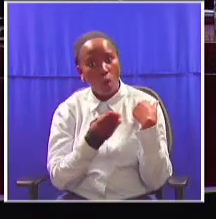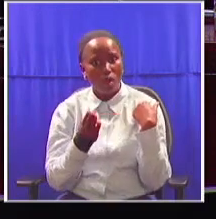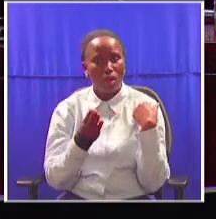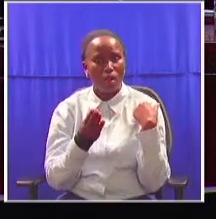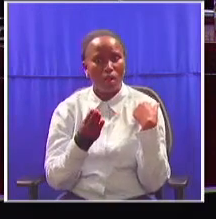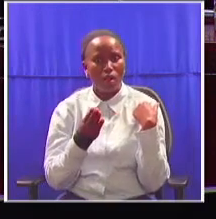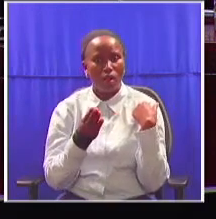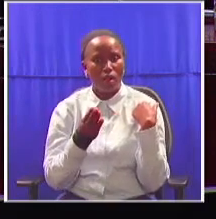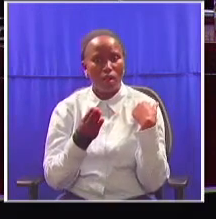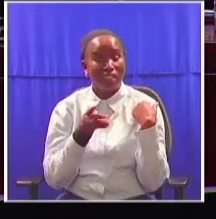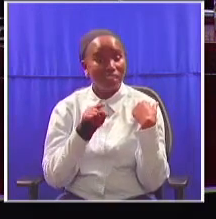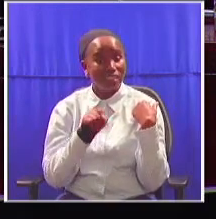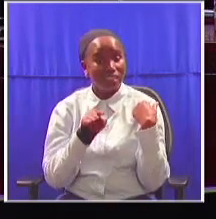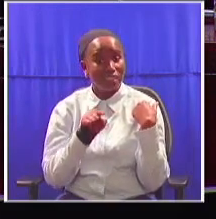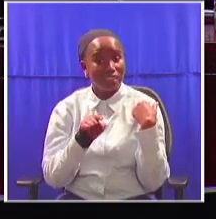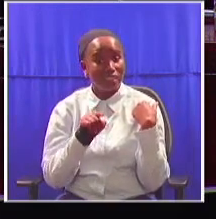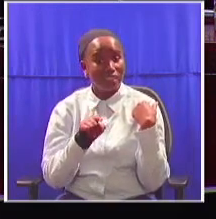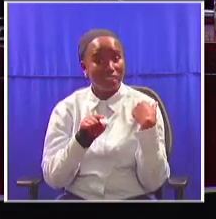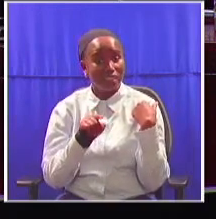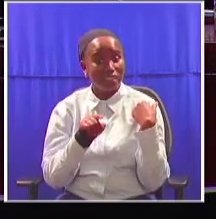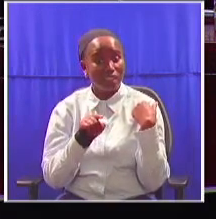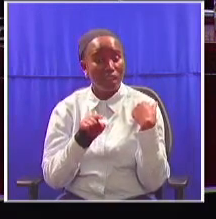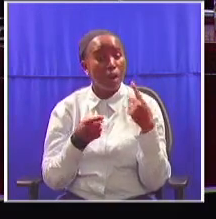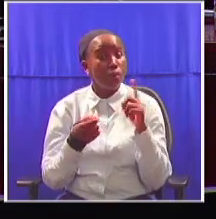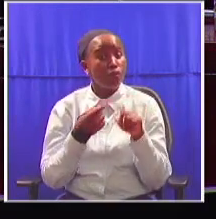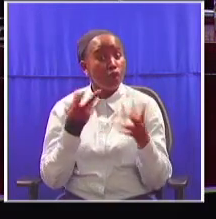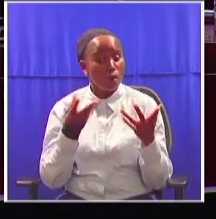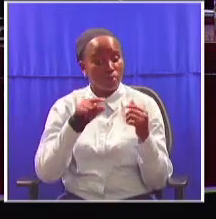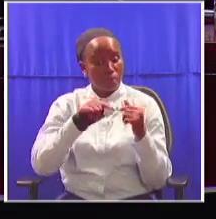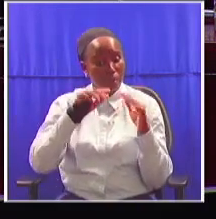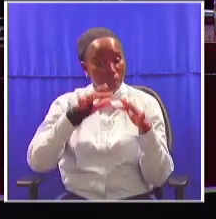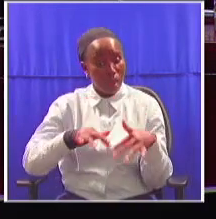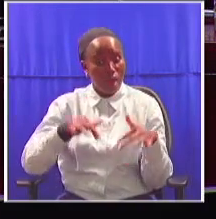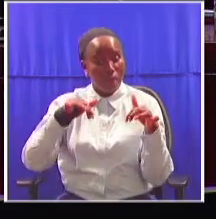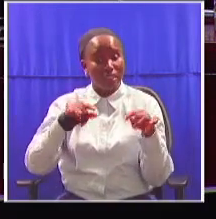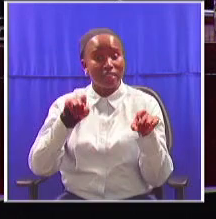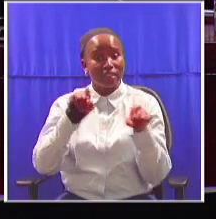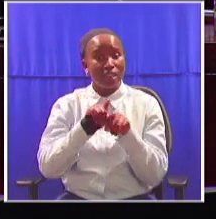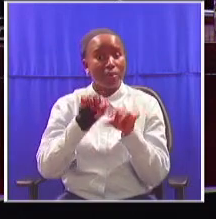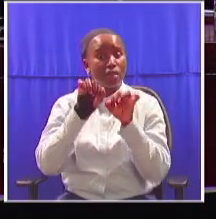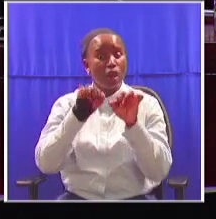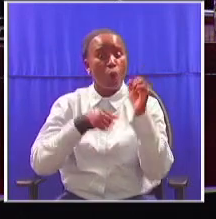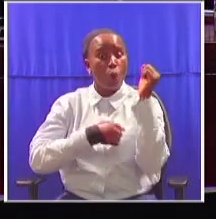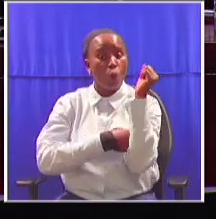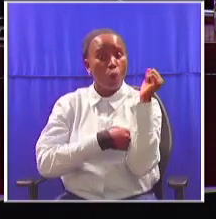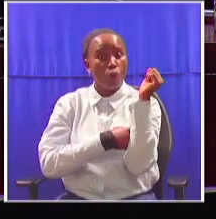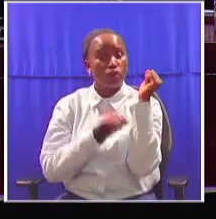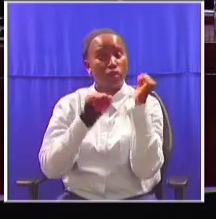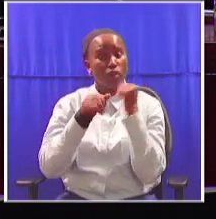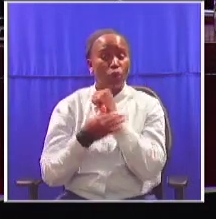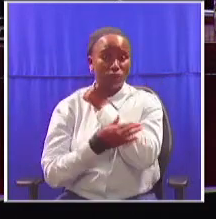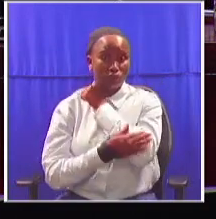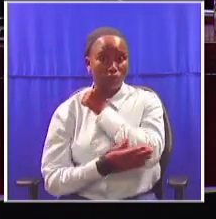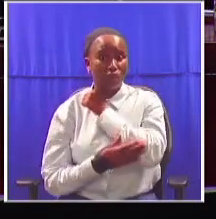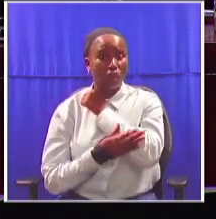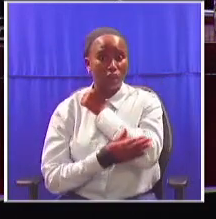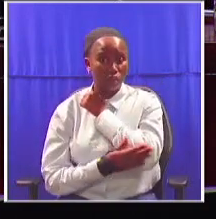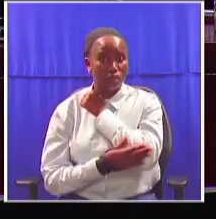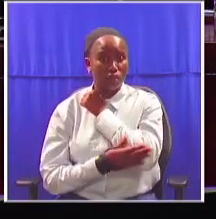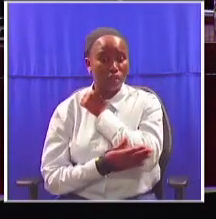precincts of Parliament and the offices of state, as we are all called upon